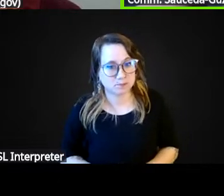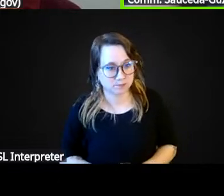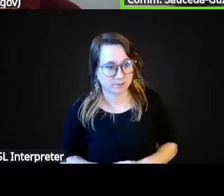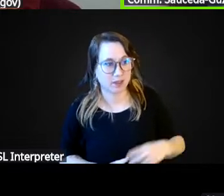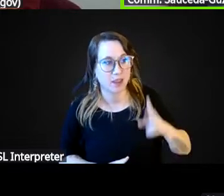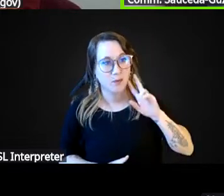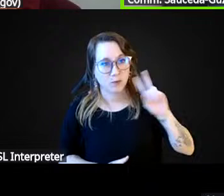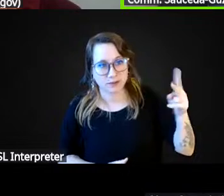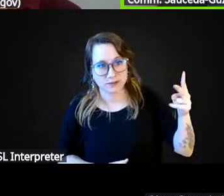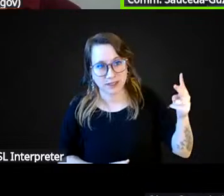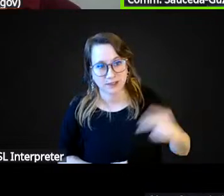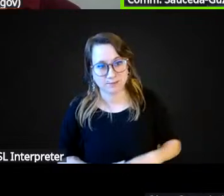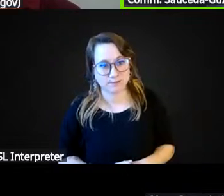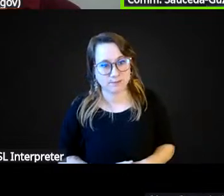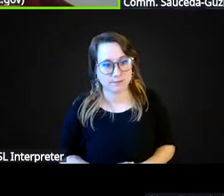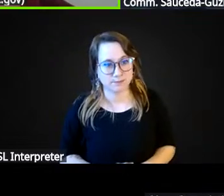second?